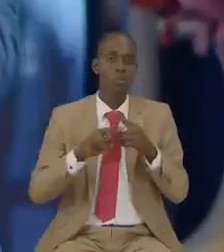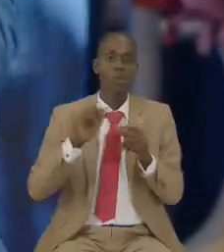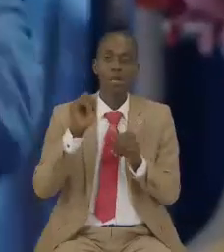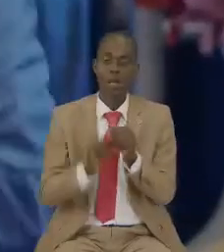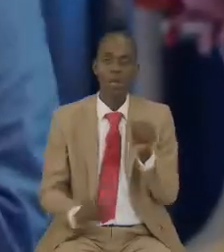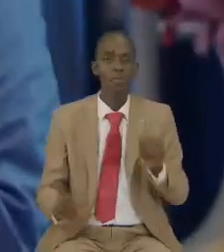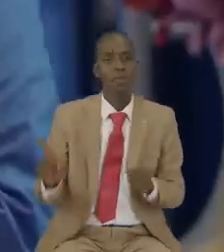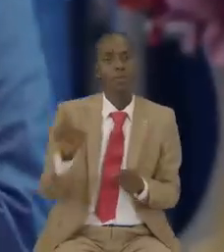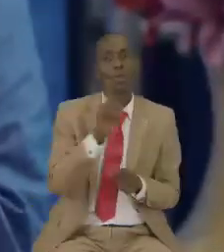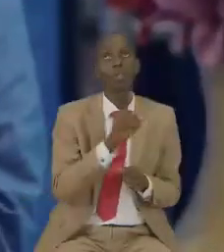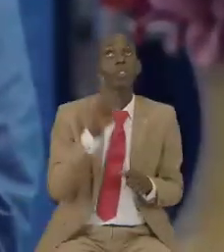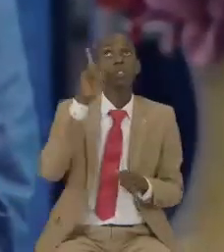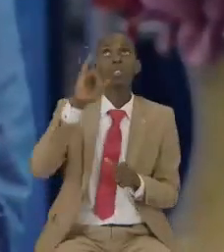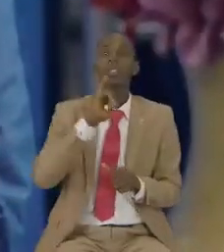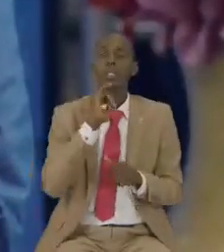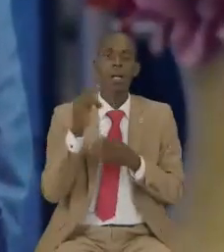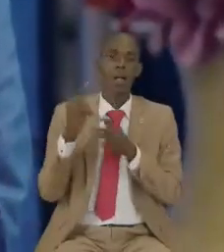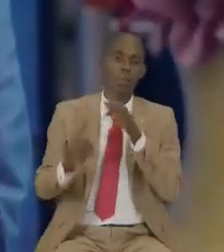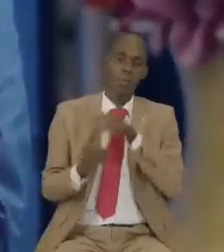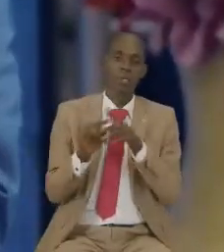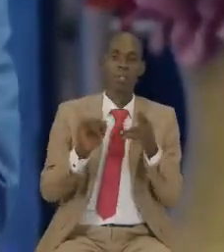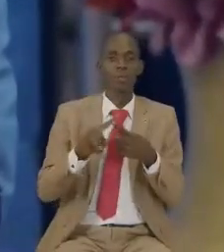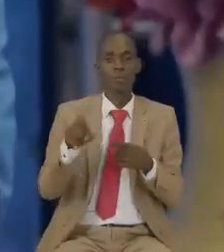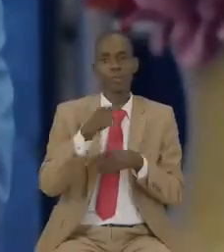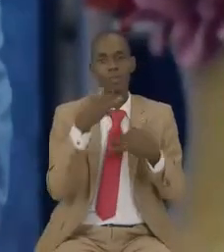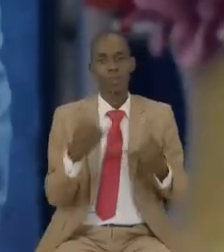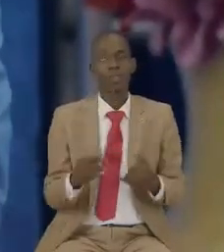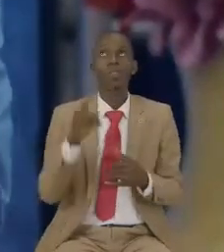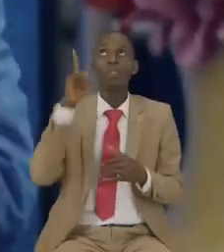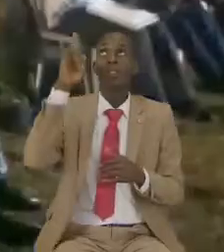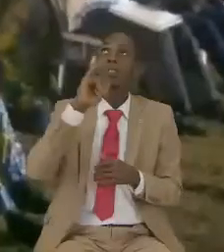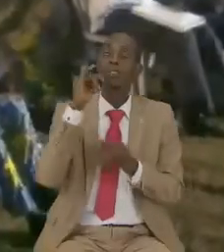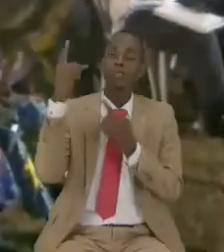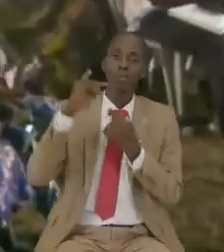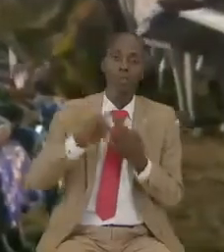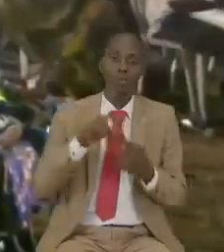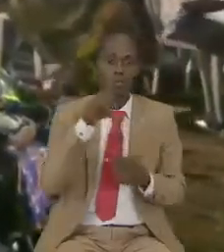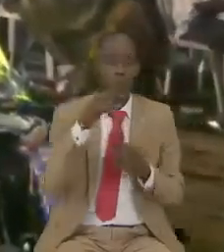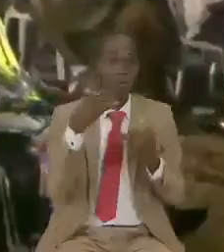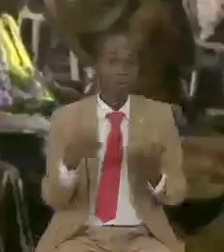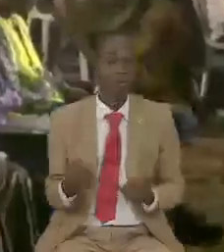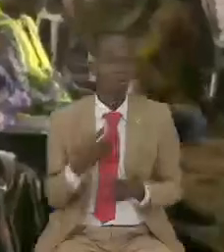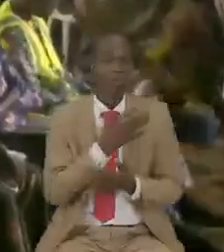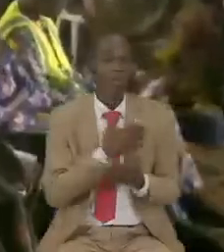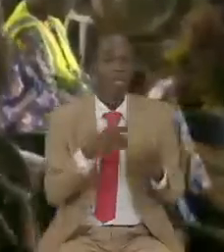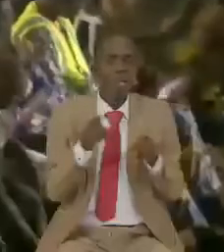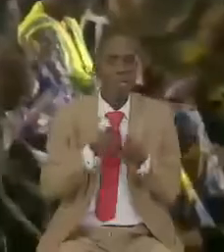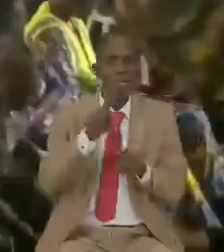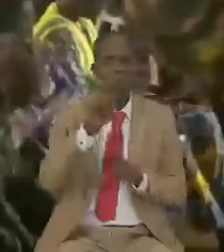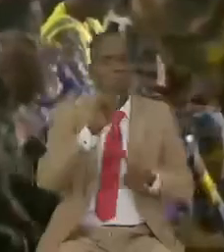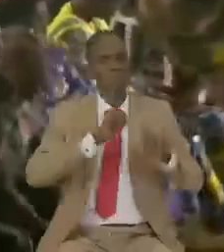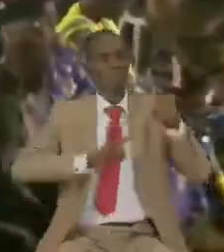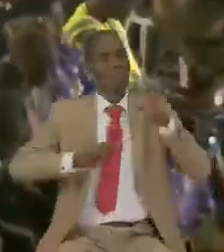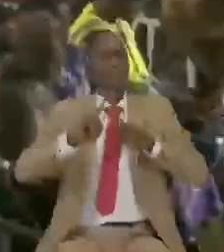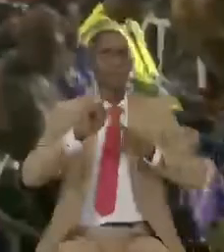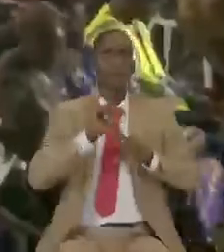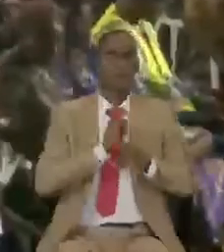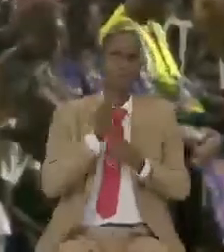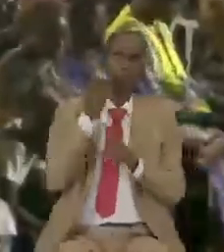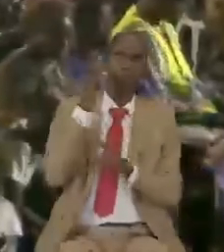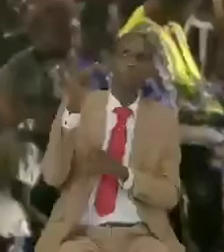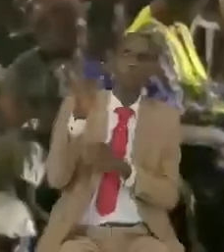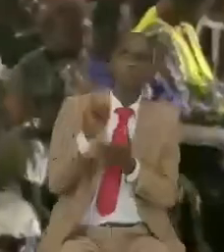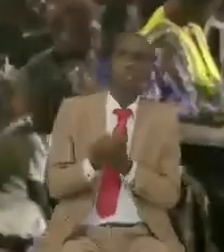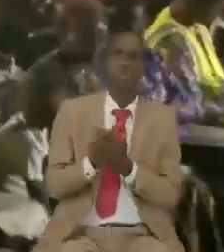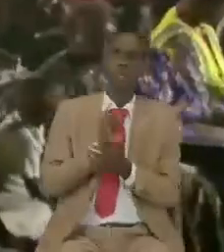everyone. It's appearing to you now. It's coming to you now. And as you say, I behold that. I can see